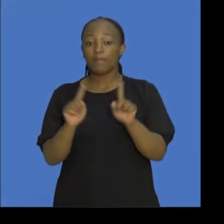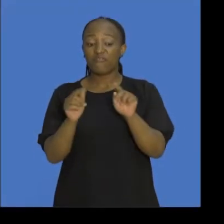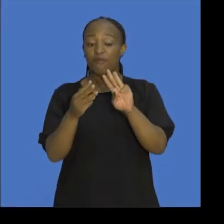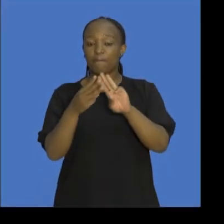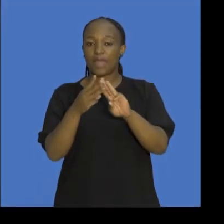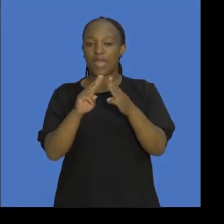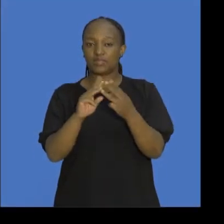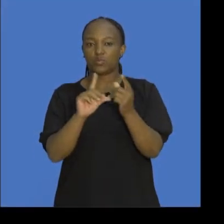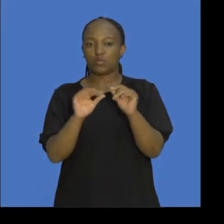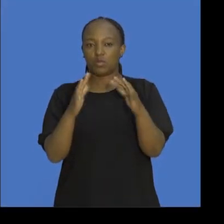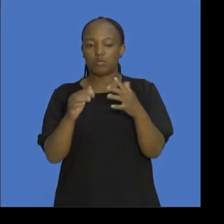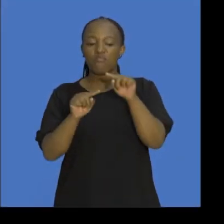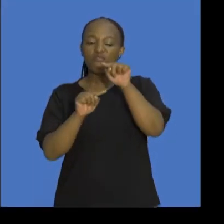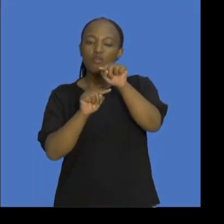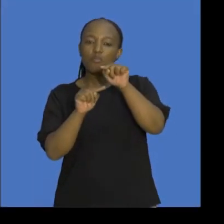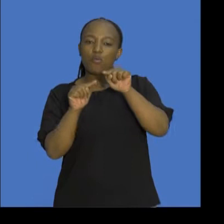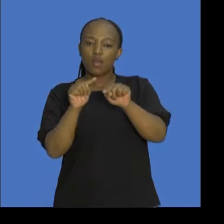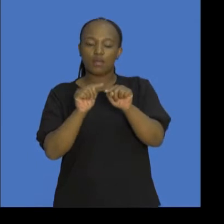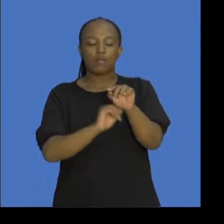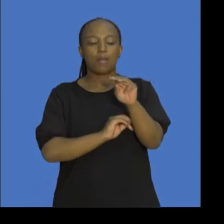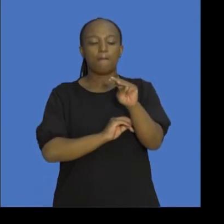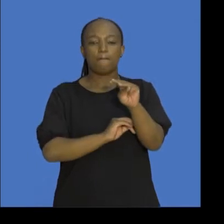mathematics, if I put in formula, the mean